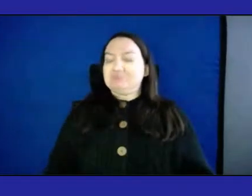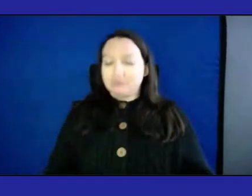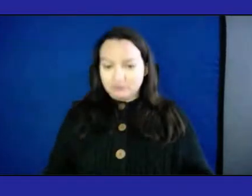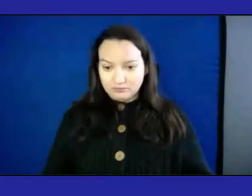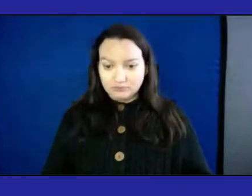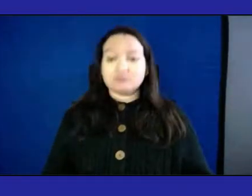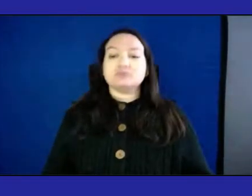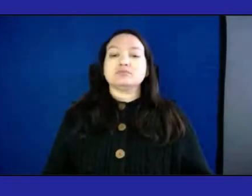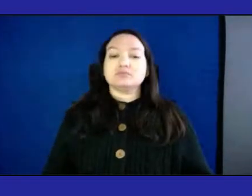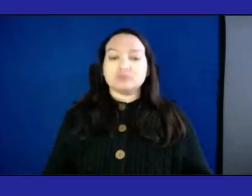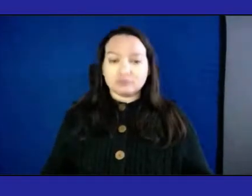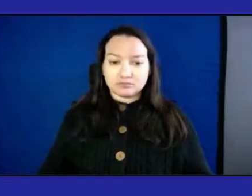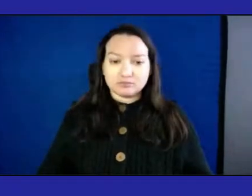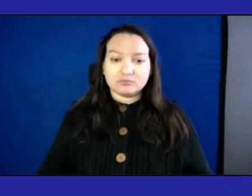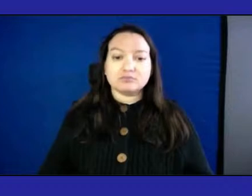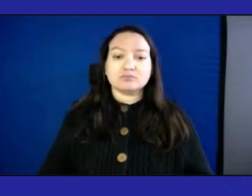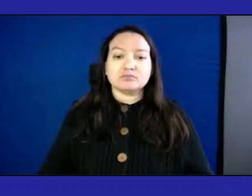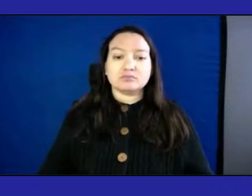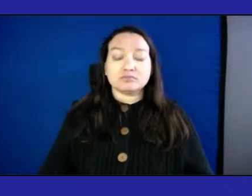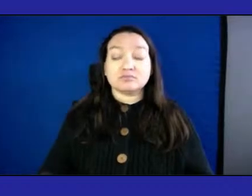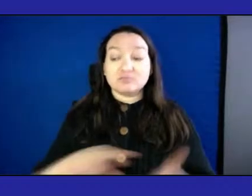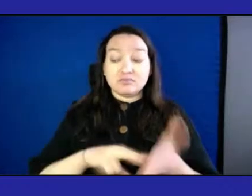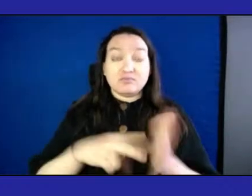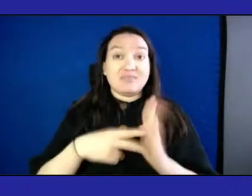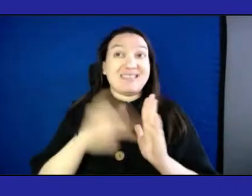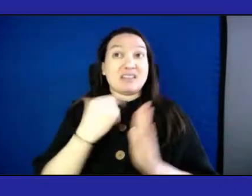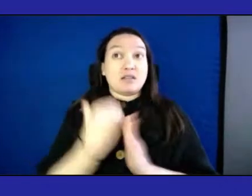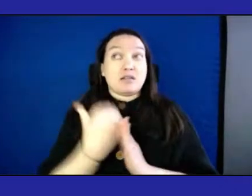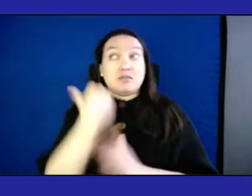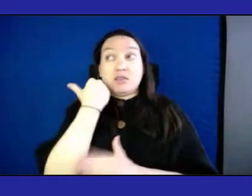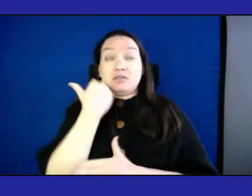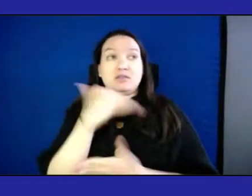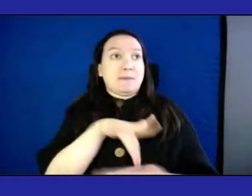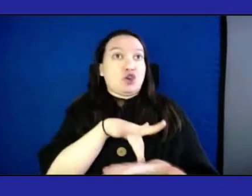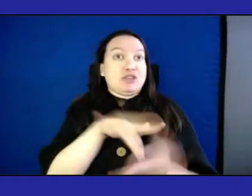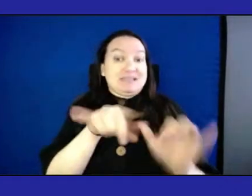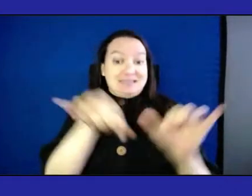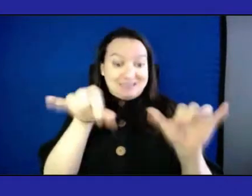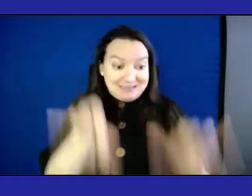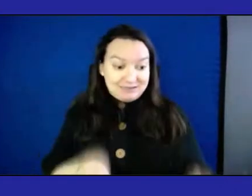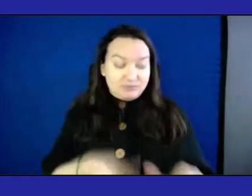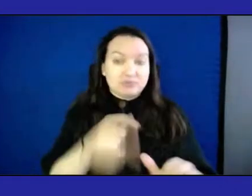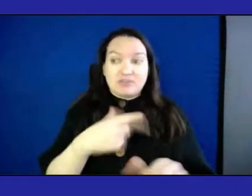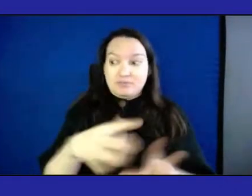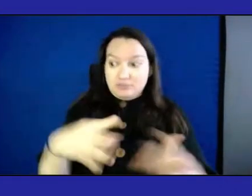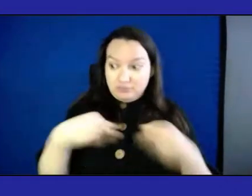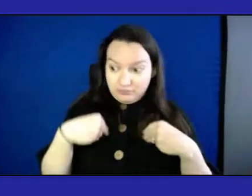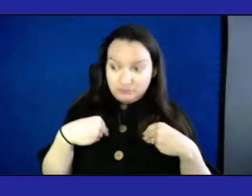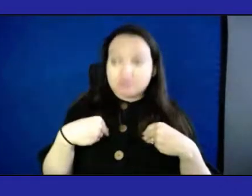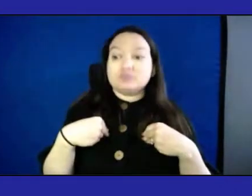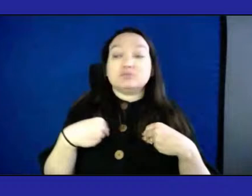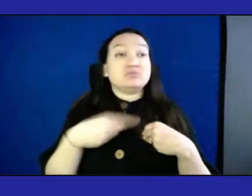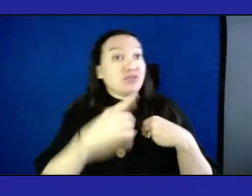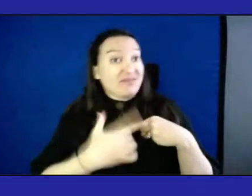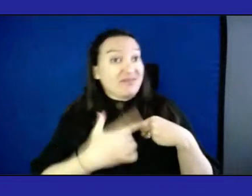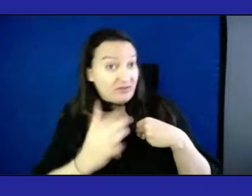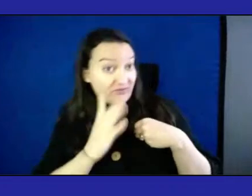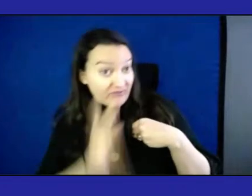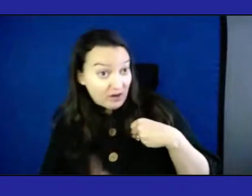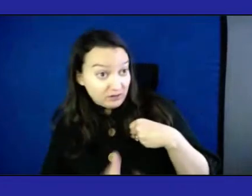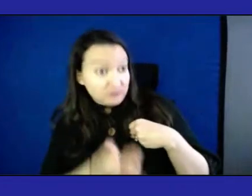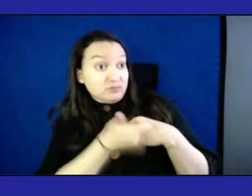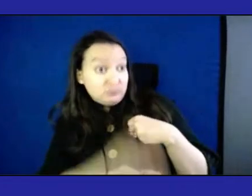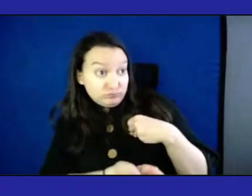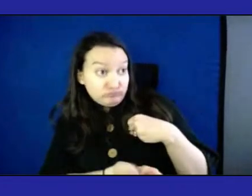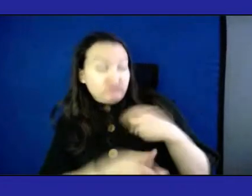So that's what I mean about, you have to buy into the medical model. You have to buy in that you feel fine,